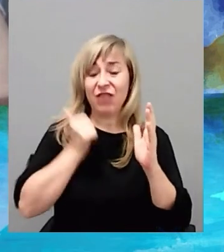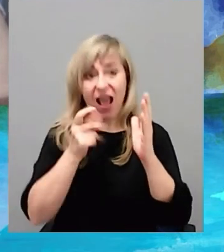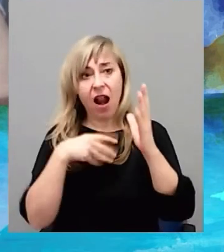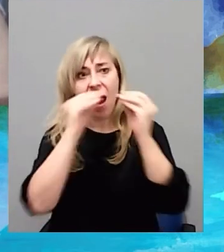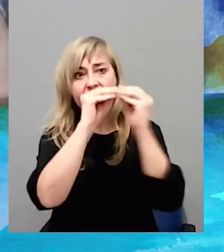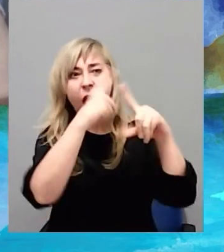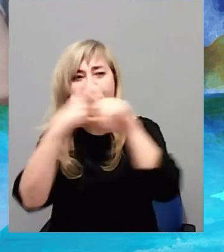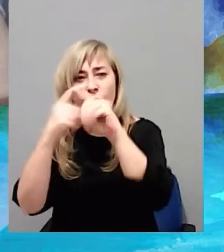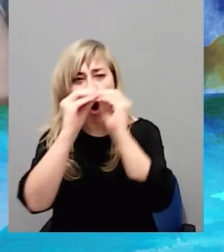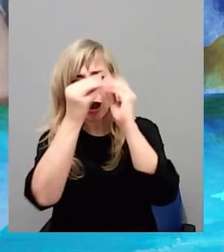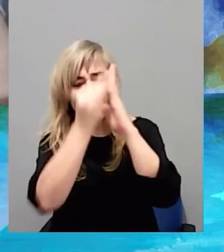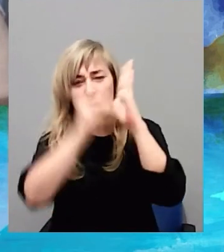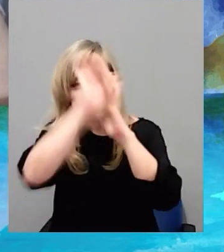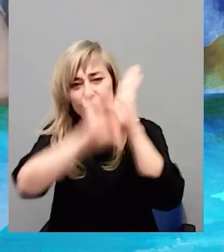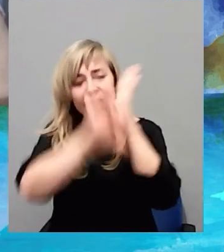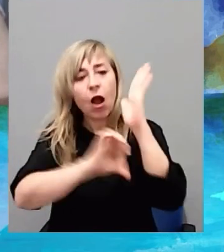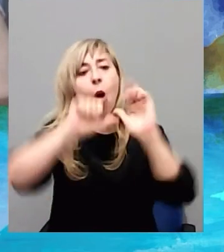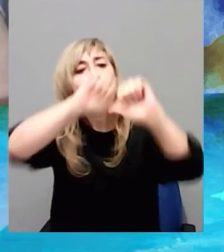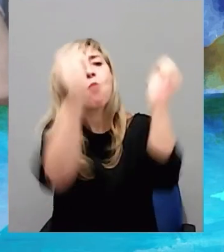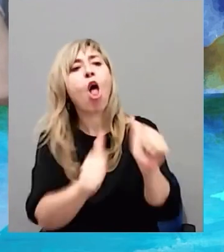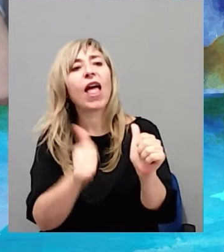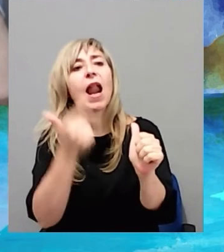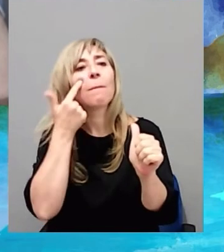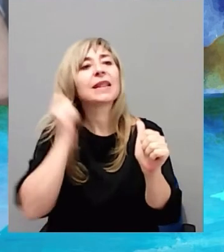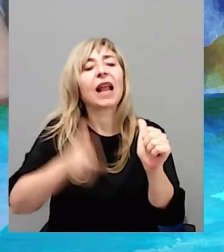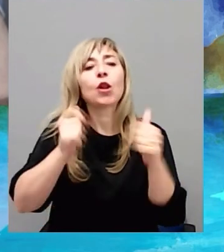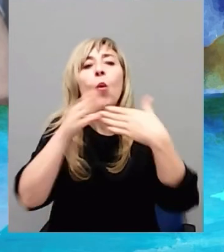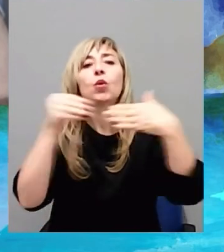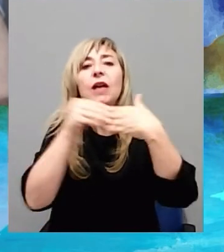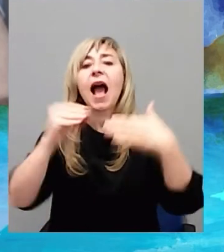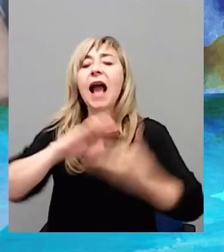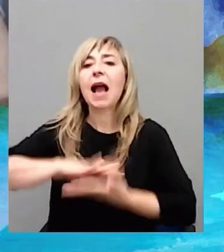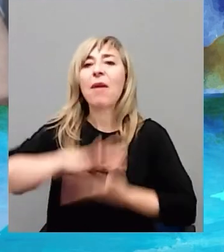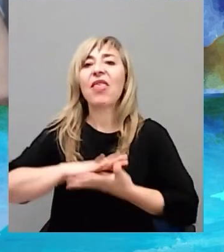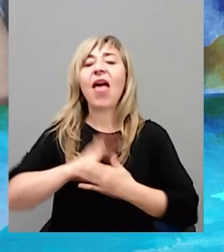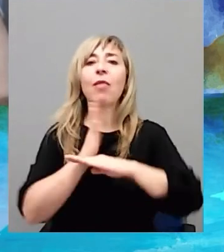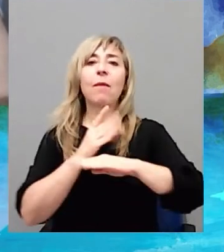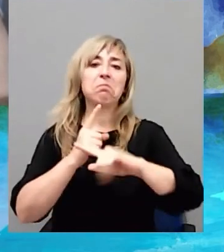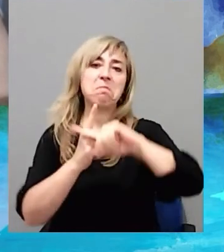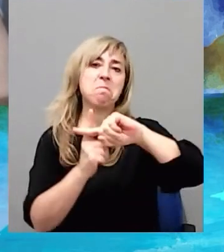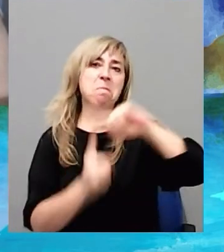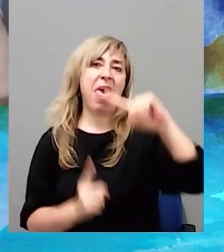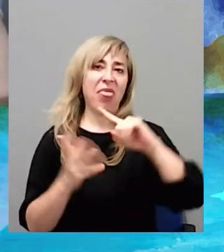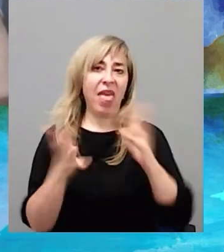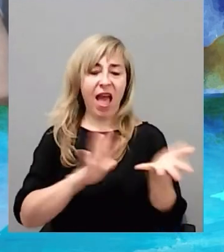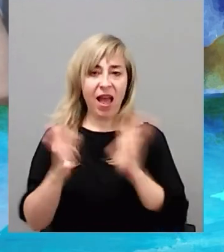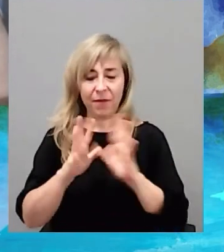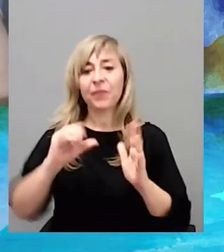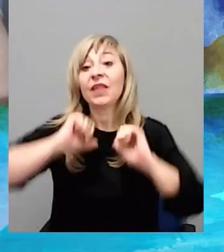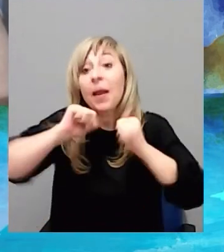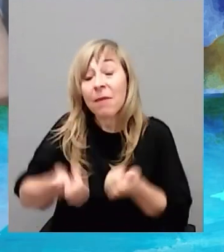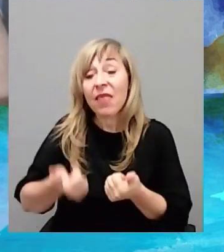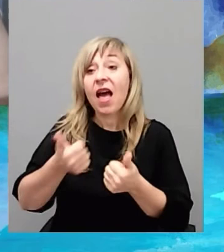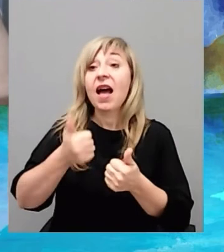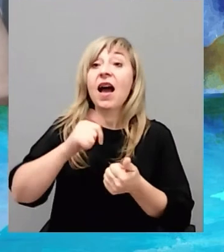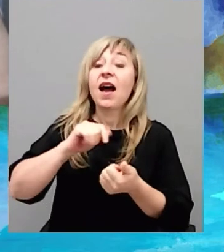unfortunately, we're still modeling using users with average capacities. We started to model users